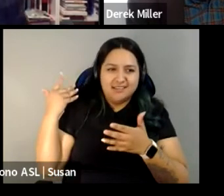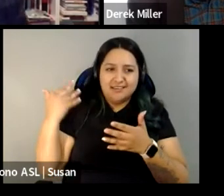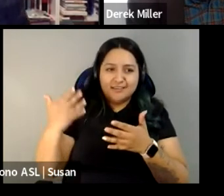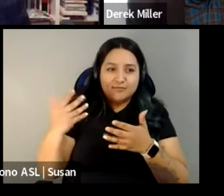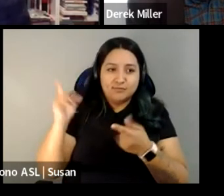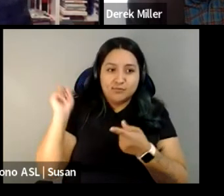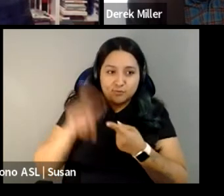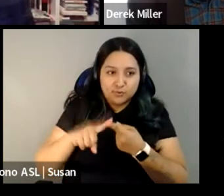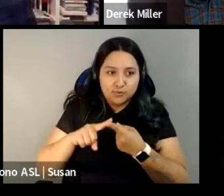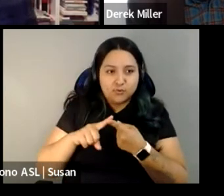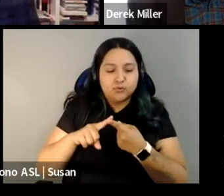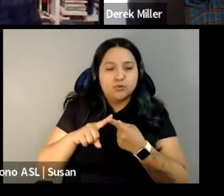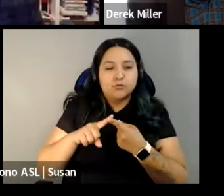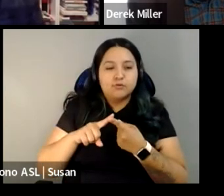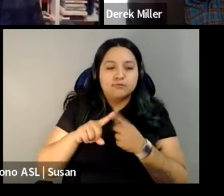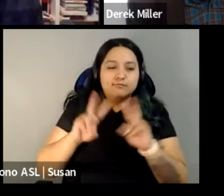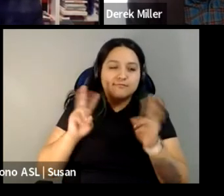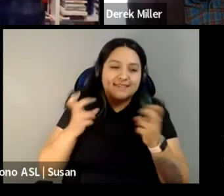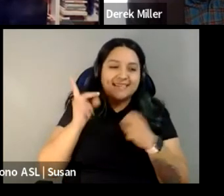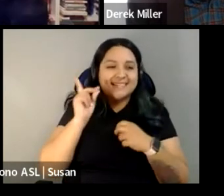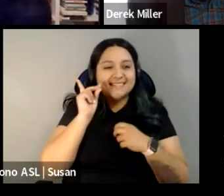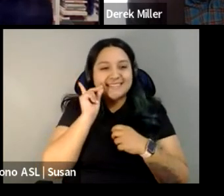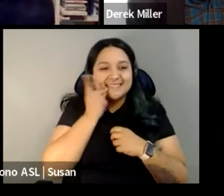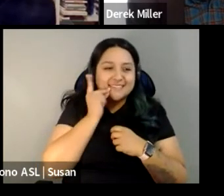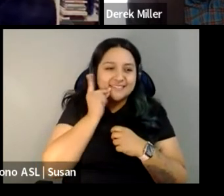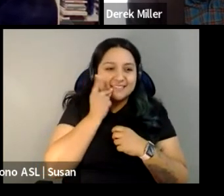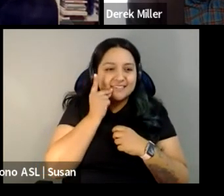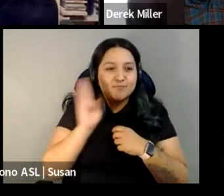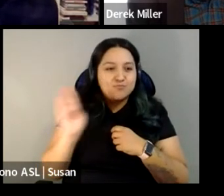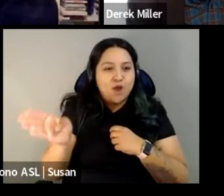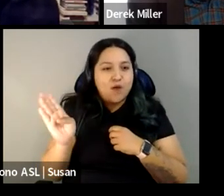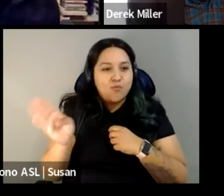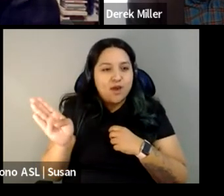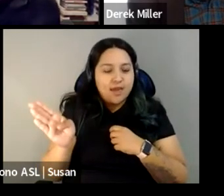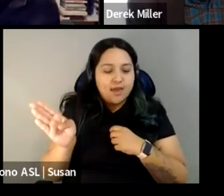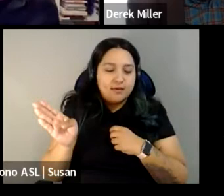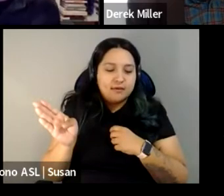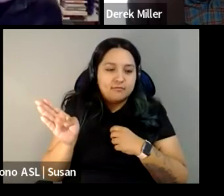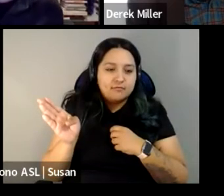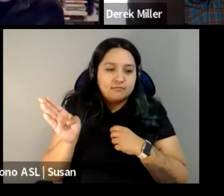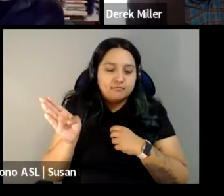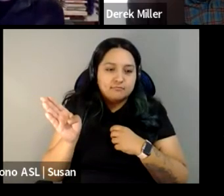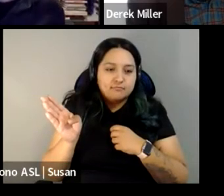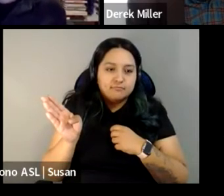the Disneyfication of Broadway, in which it is,